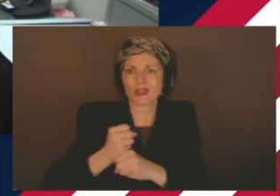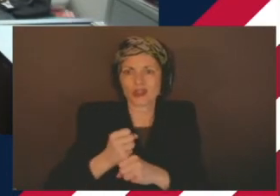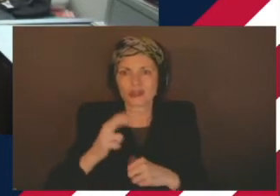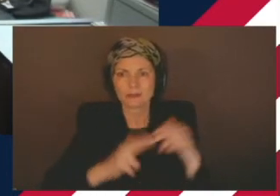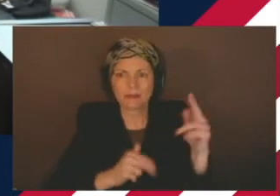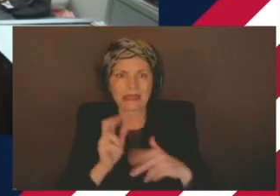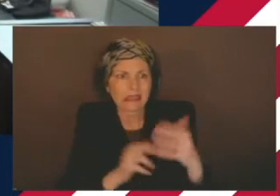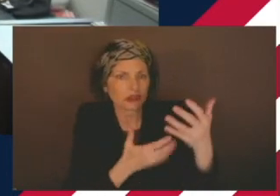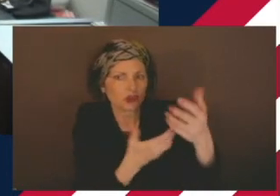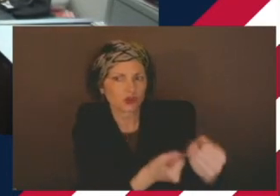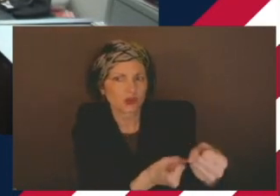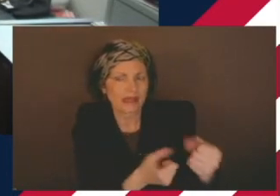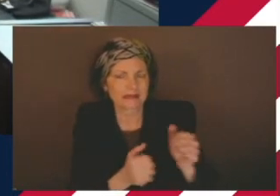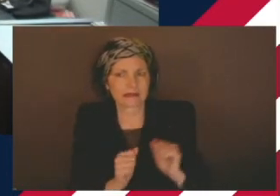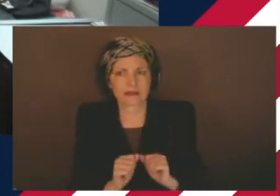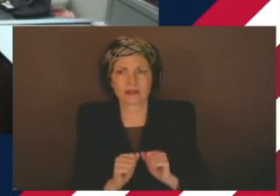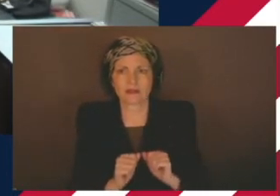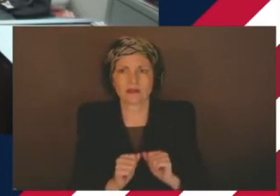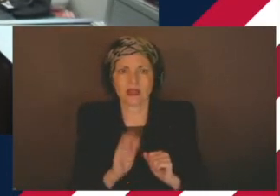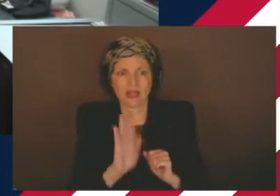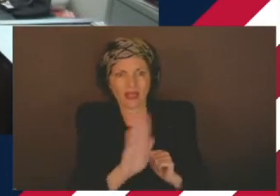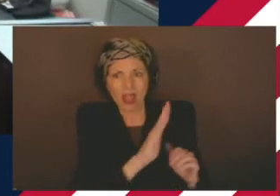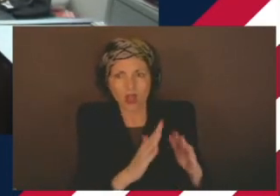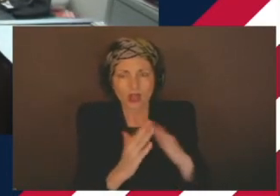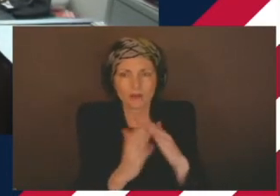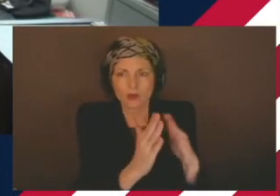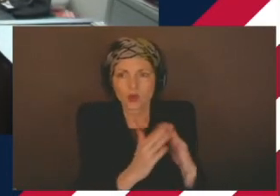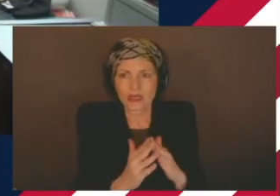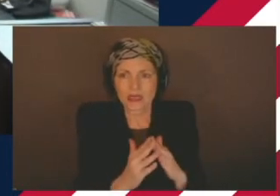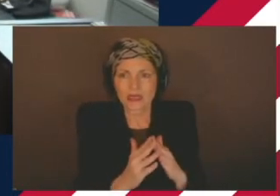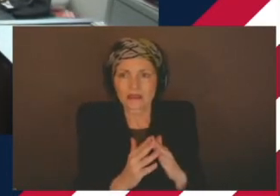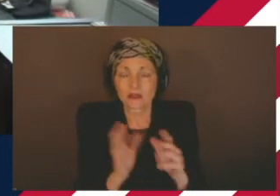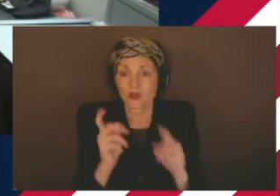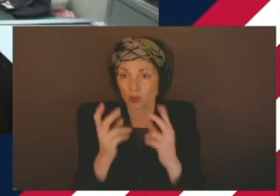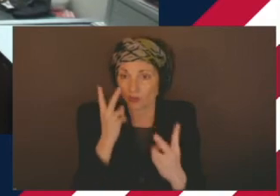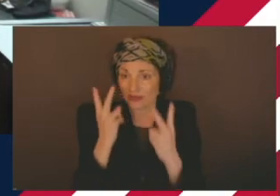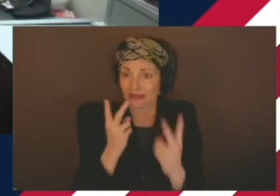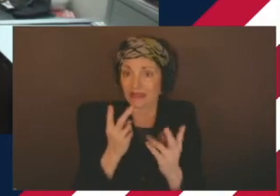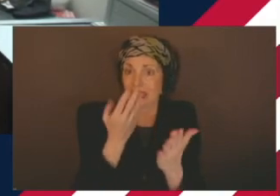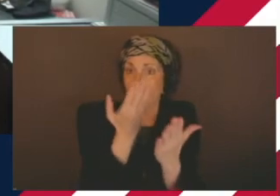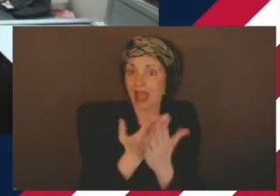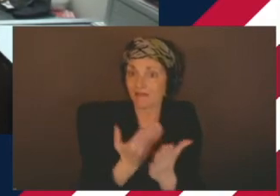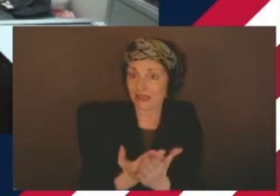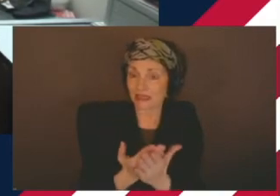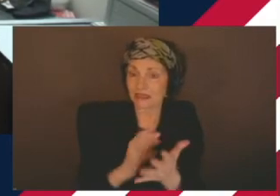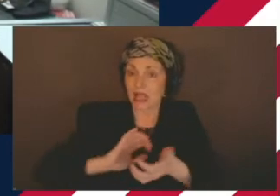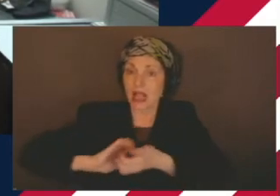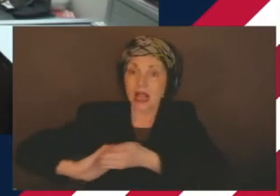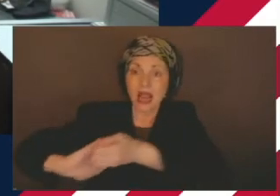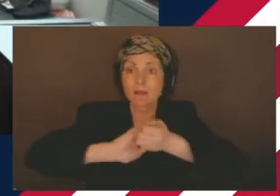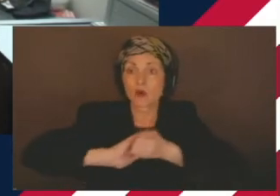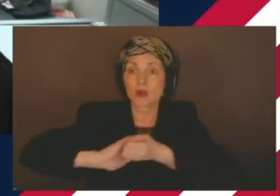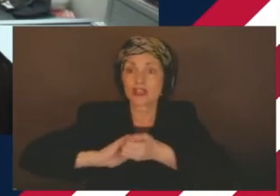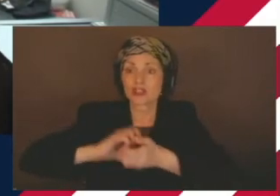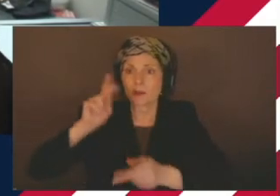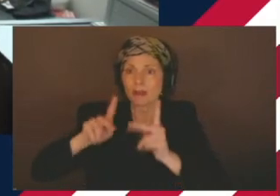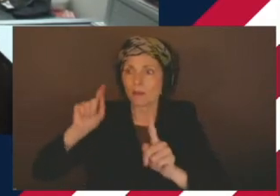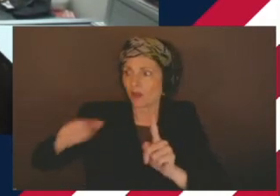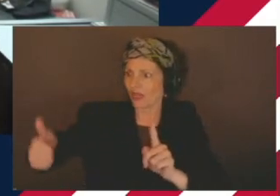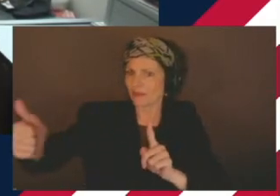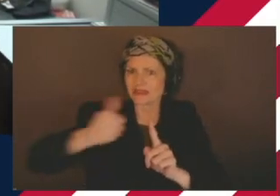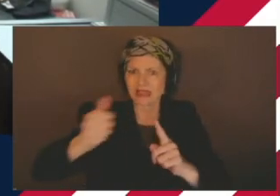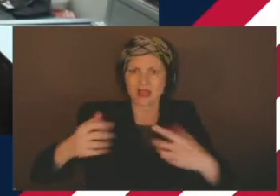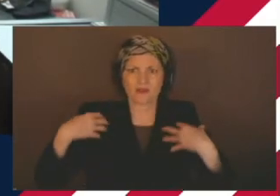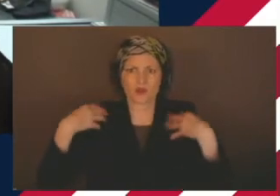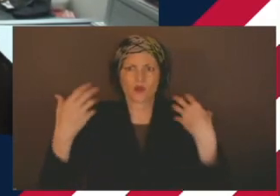Prioritizing policy developed with evidence and in collaboration with people with lived experience in recovery.